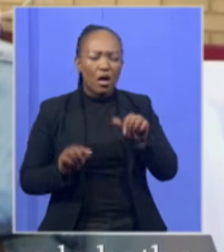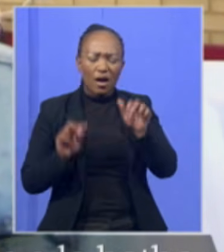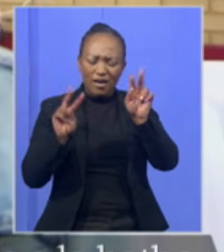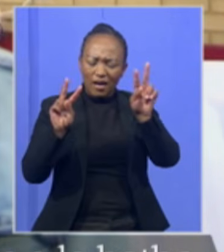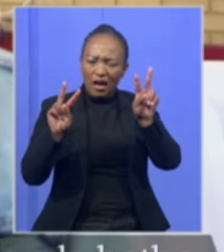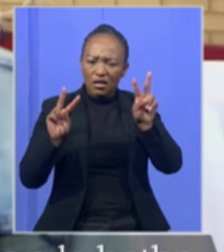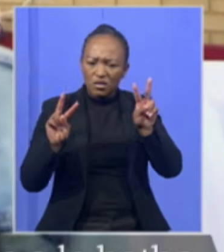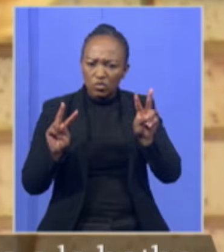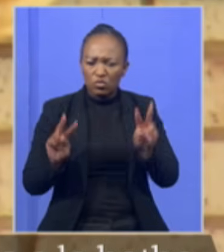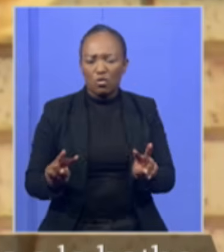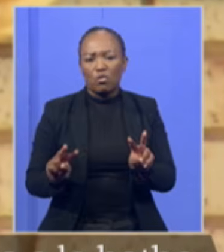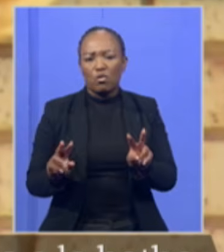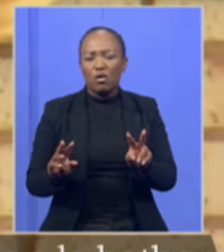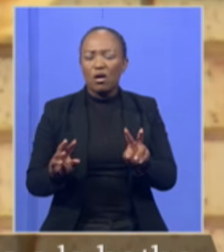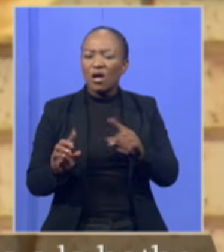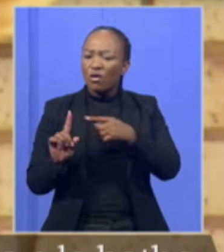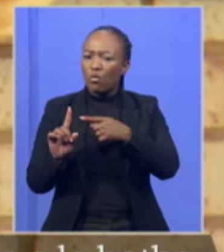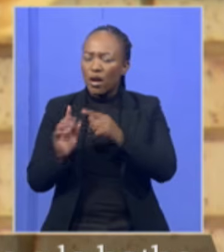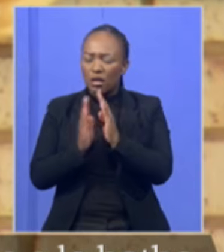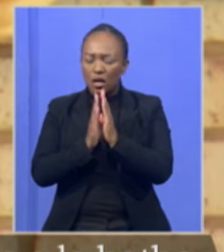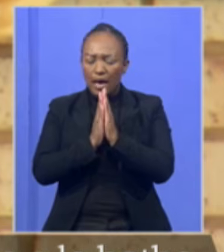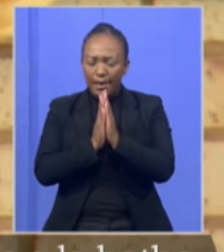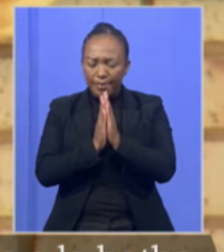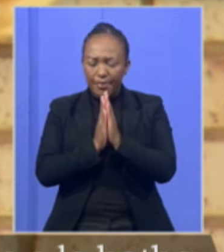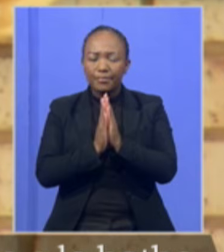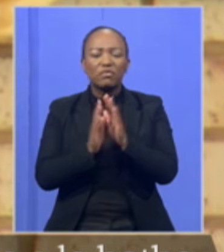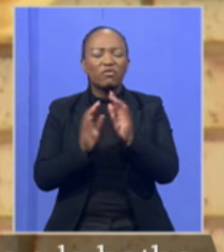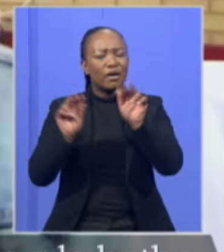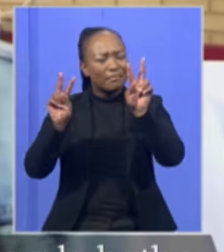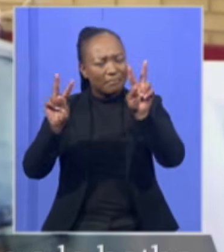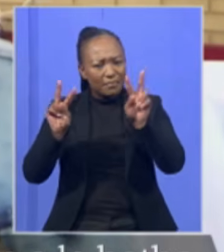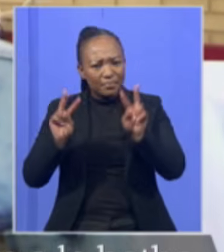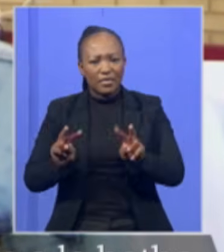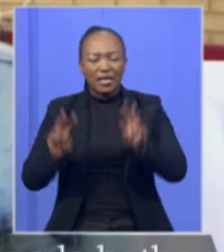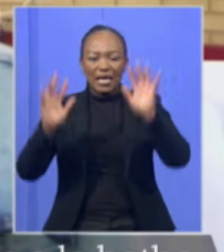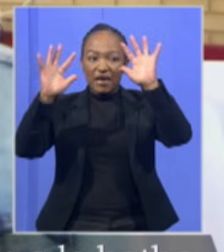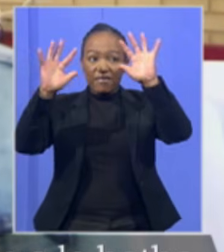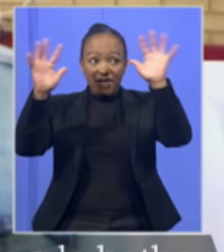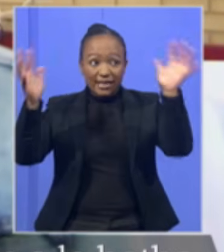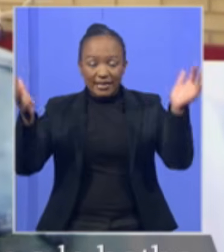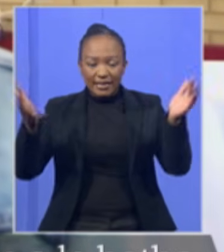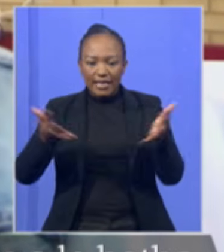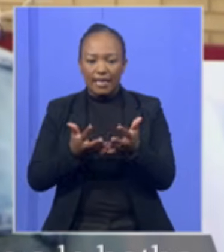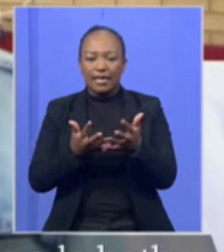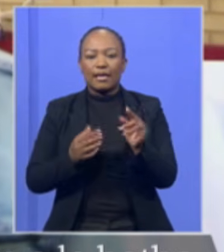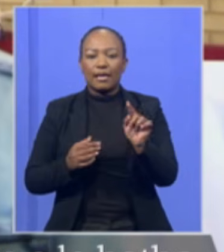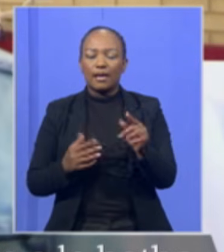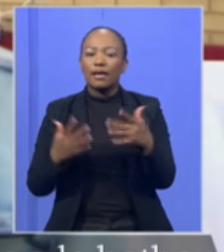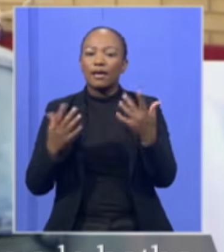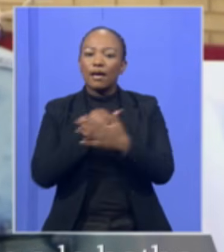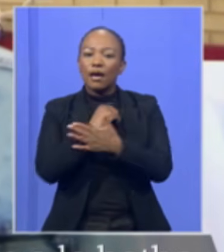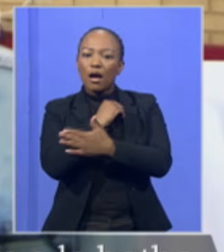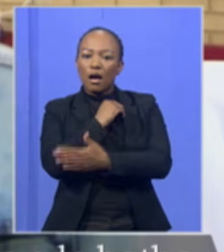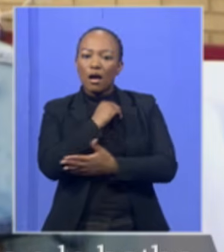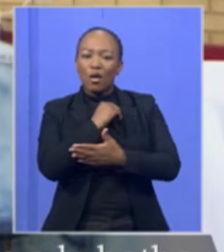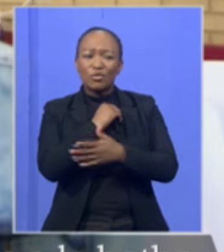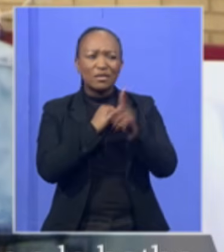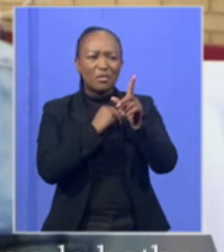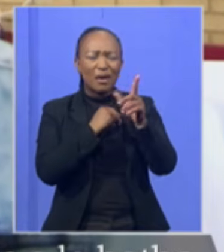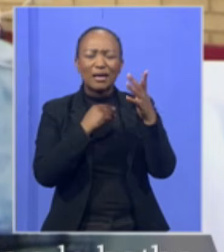ha rapela a ba rapela kagišo mo lefatsheng bogolo jang mo dinageng tse go na